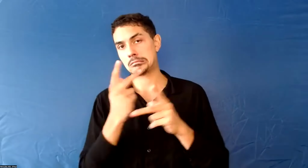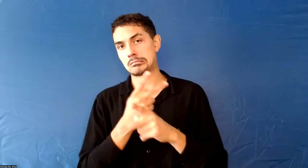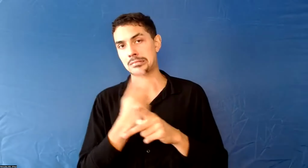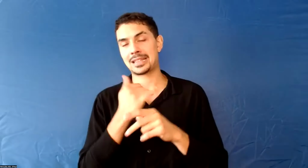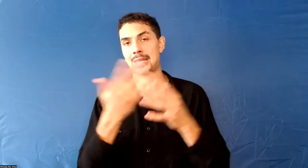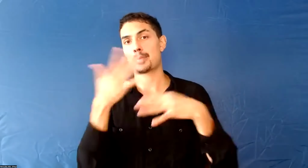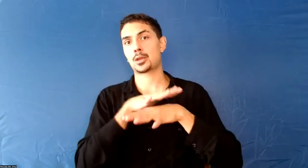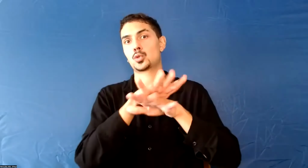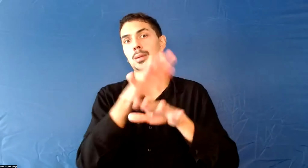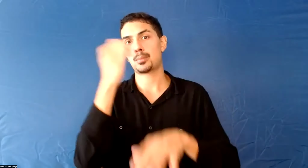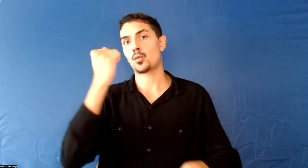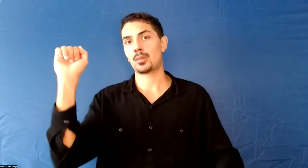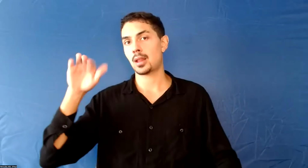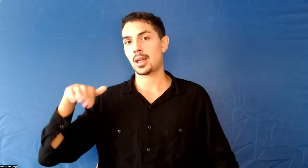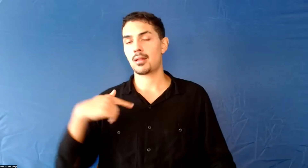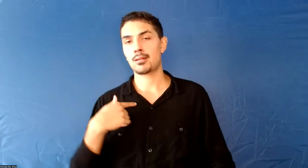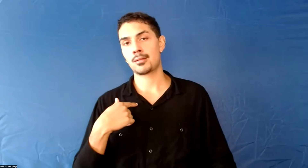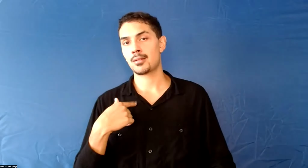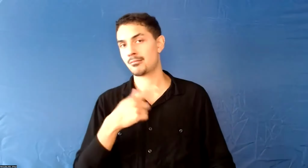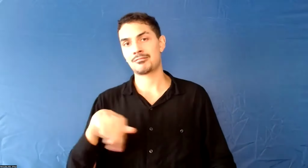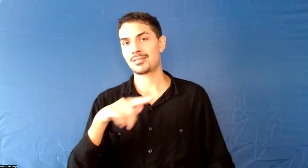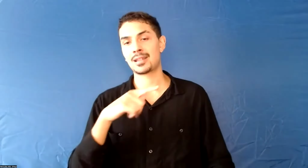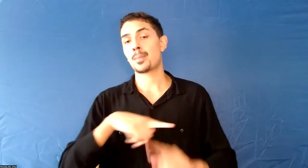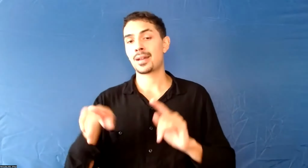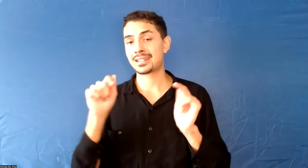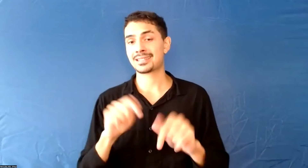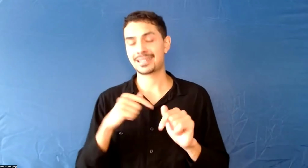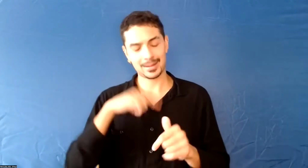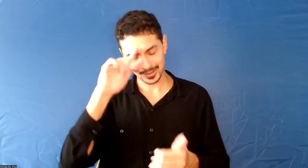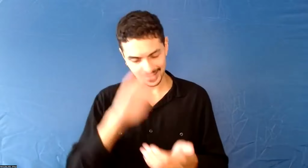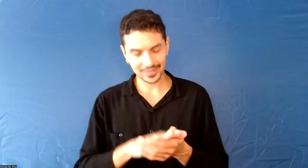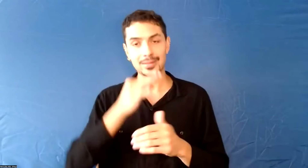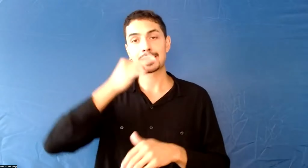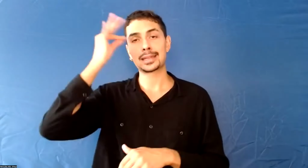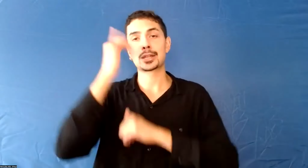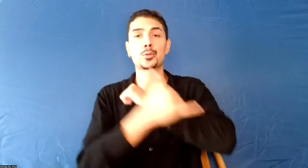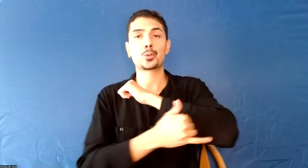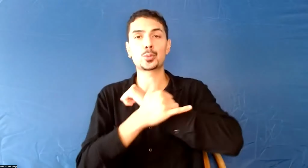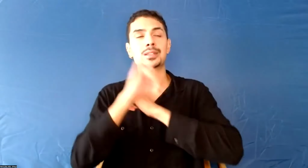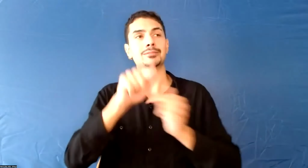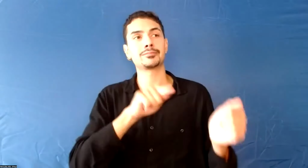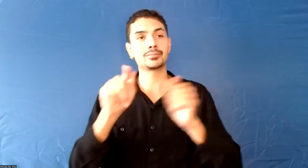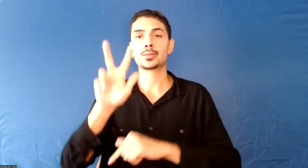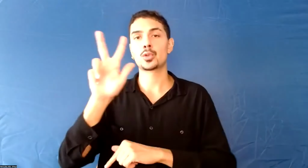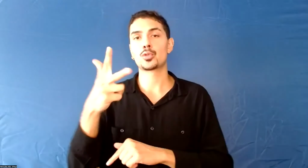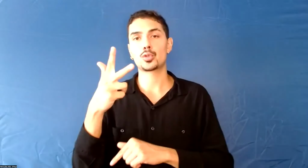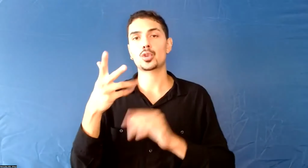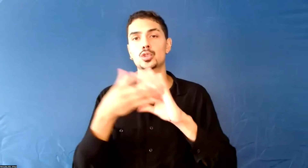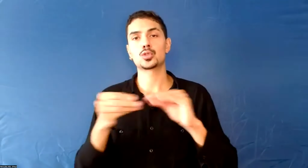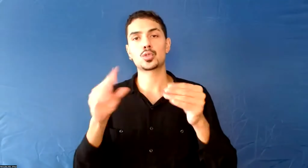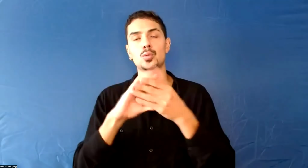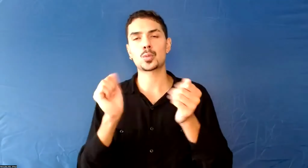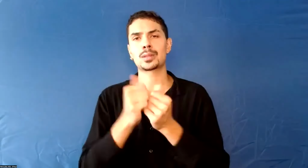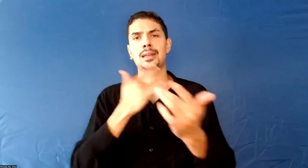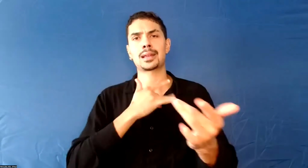movement yet, but I believe in Indian country. And that goes back to that 3rd slide of storytelling, with the compassion